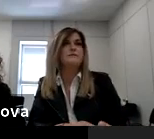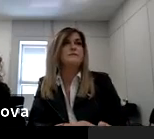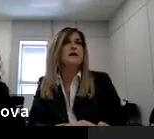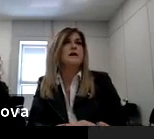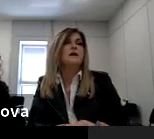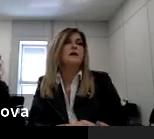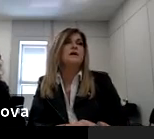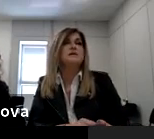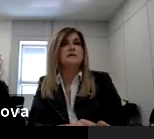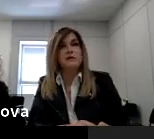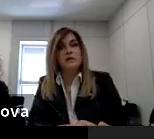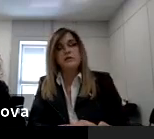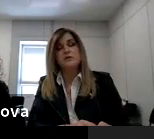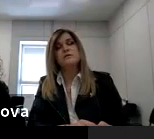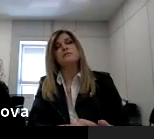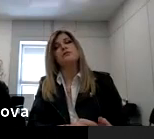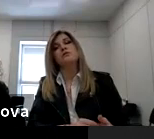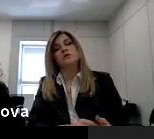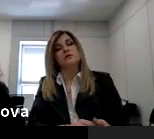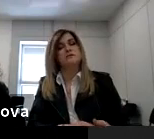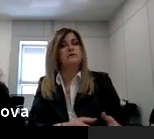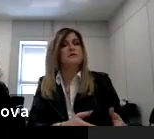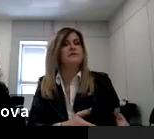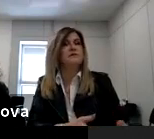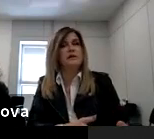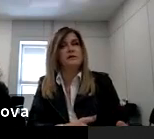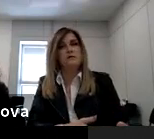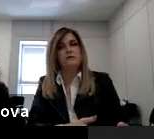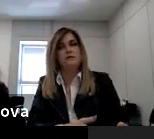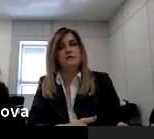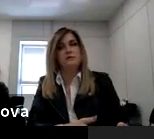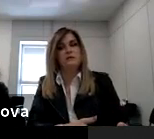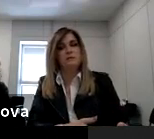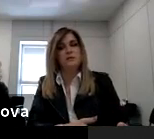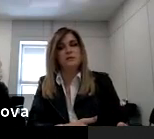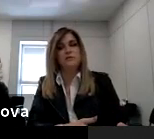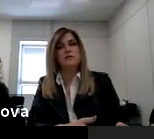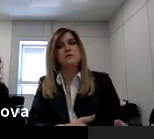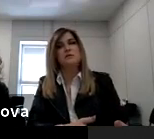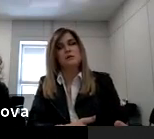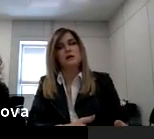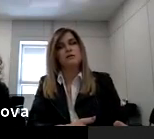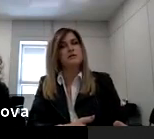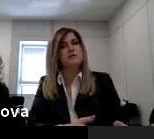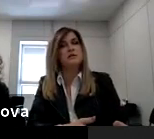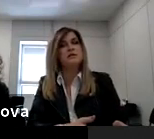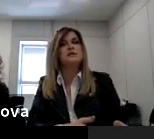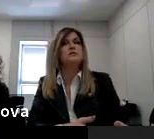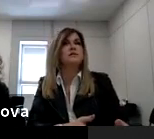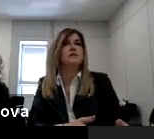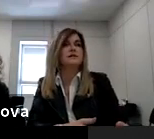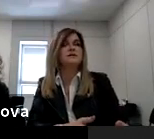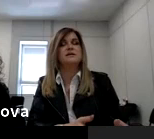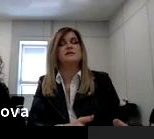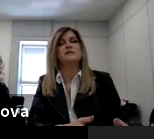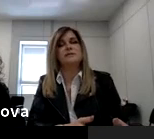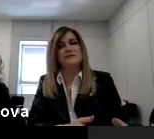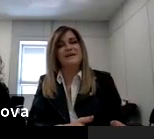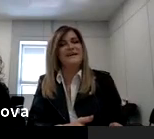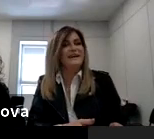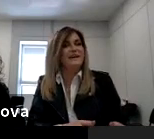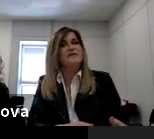a must. Certifications, of course, from the very beginning of development process, all our engineers need to understand